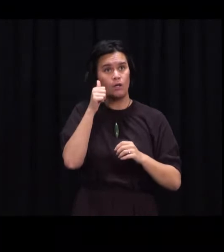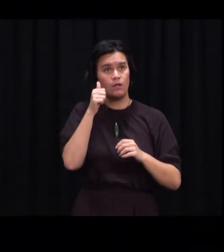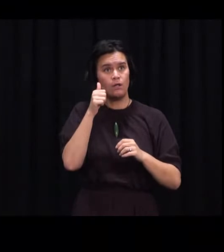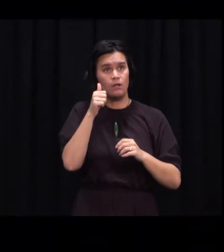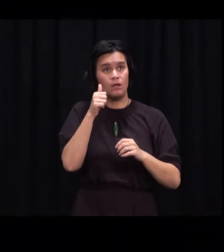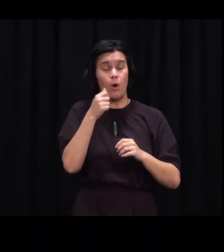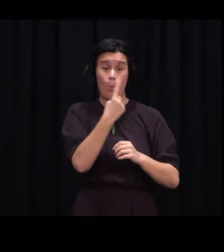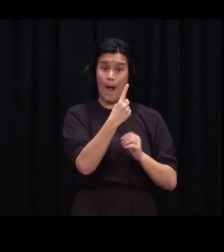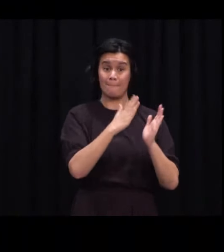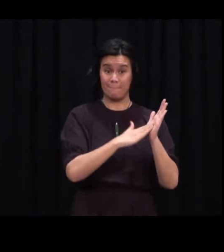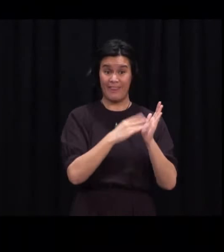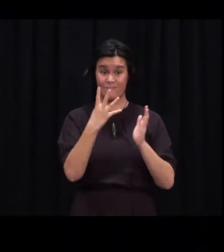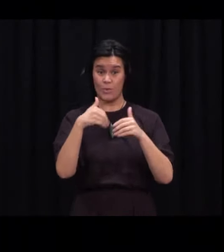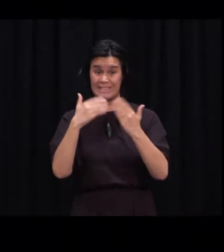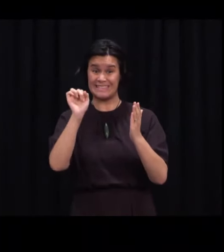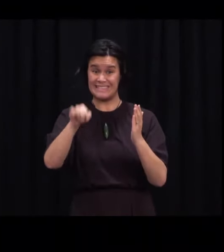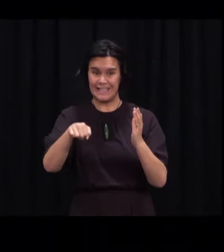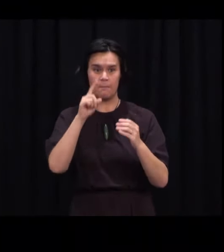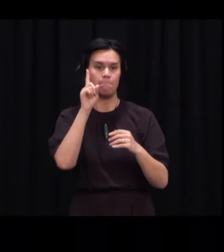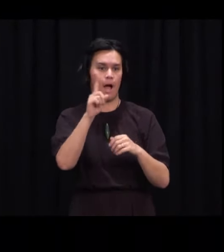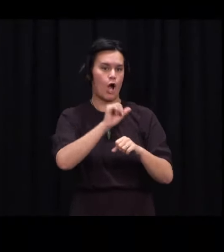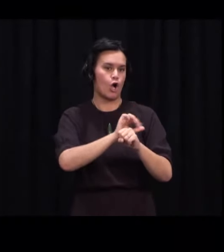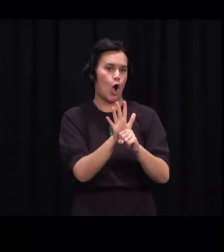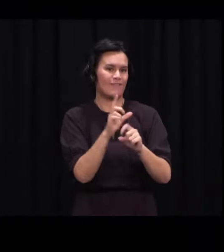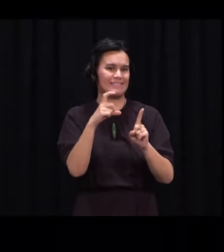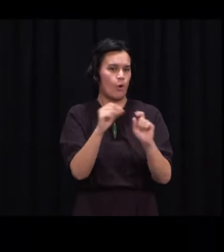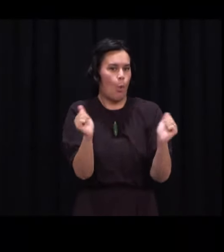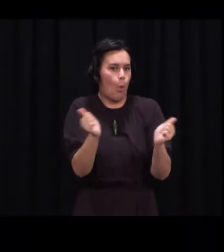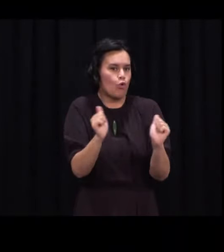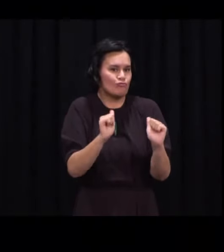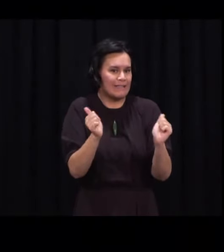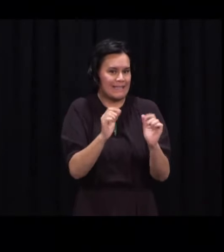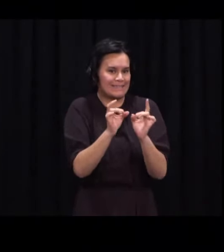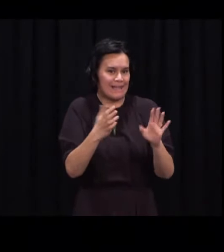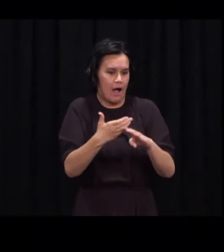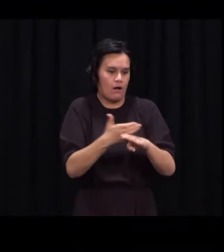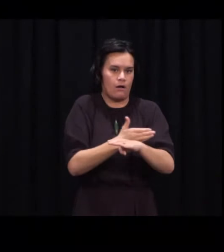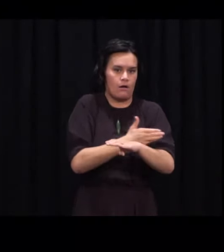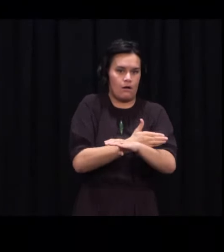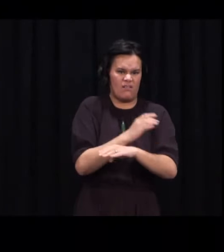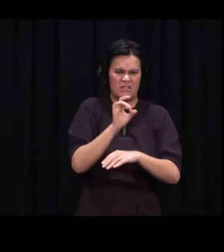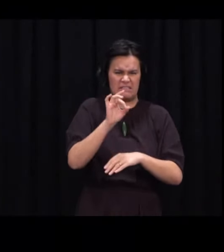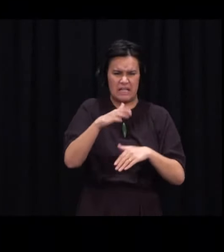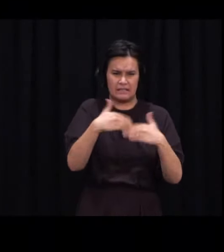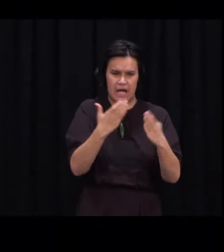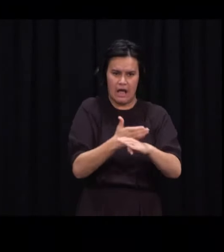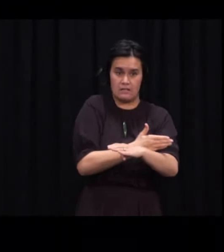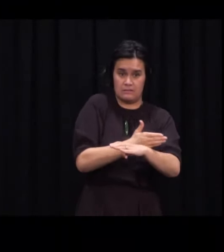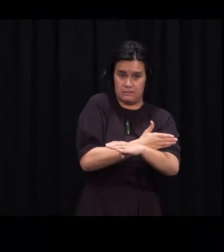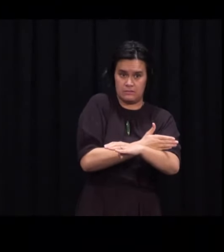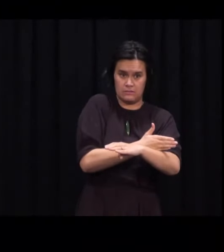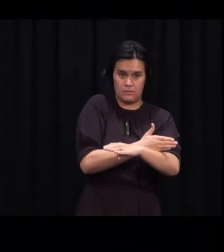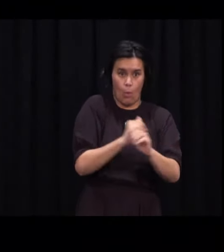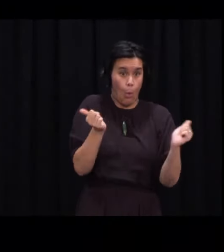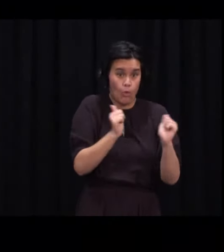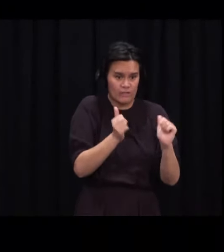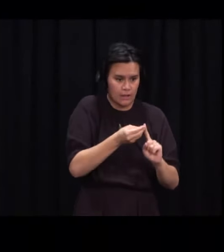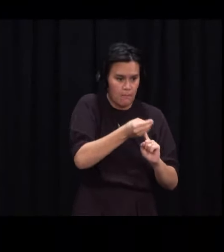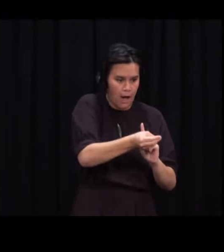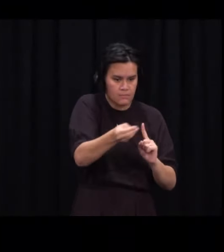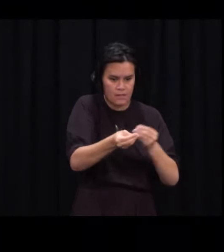prior to that first case, and multiple chains of transmission were already established. With Delta, we knew we couldn't take chances,